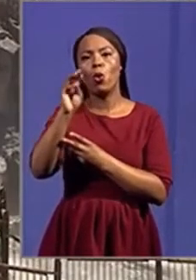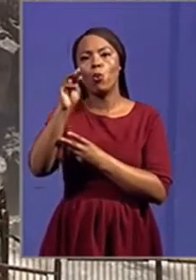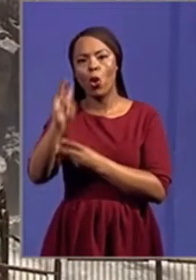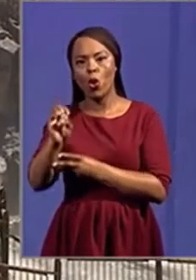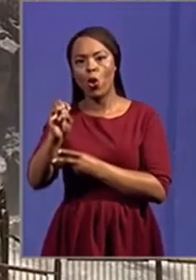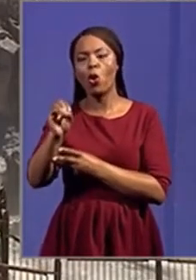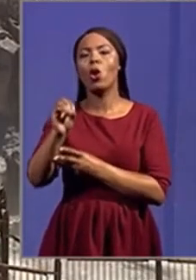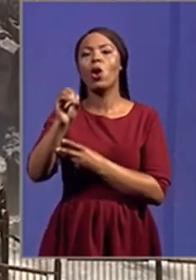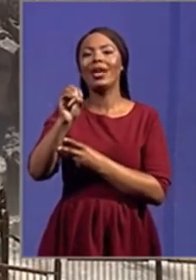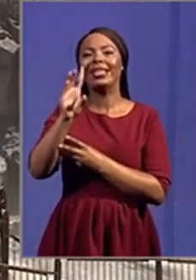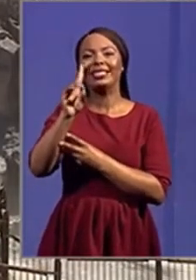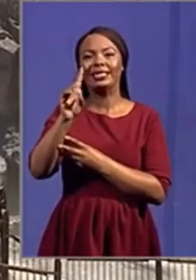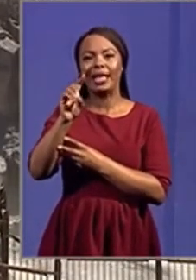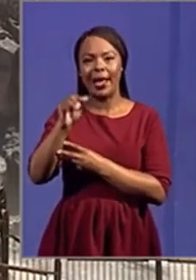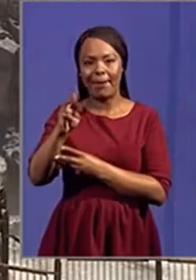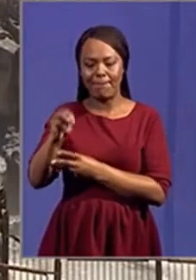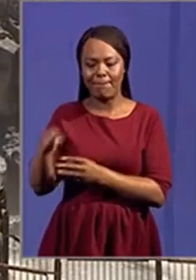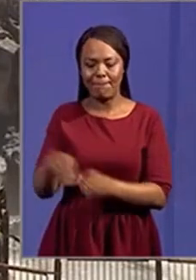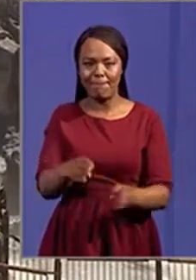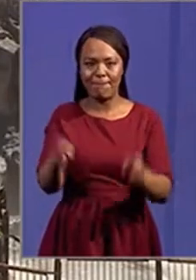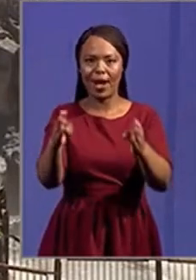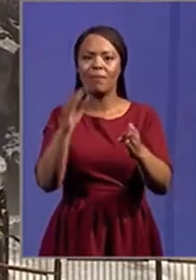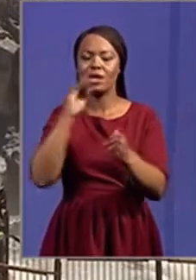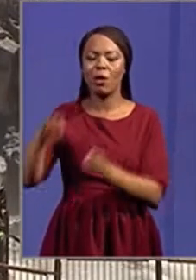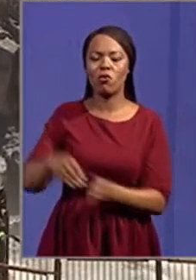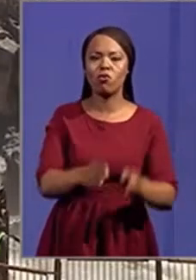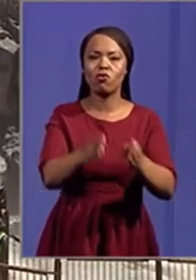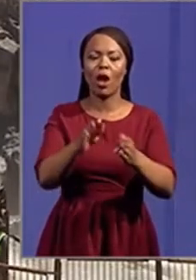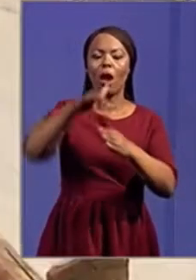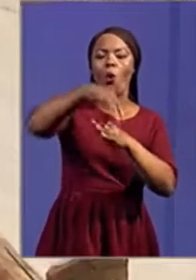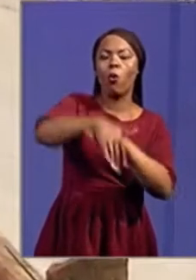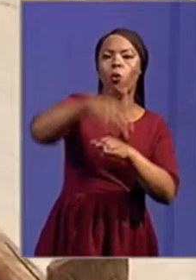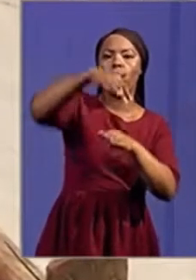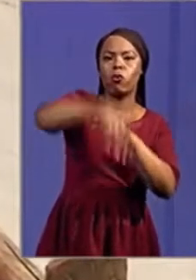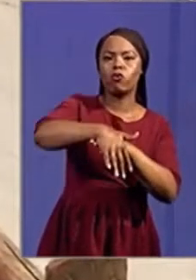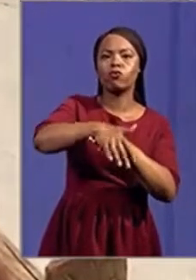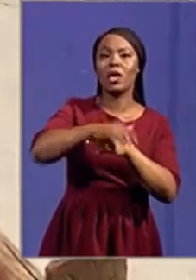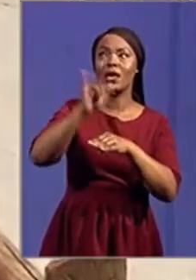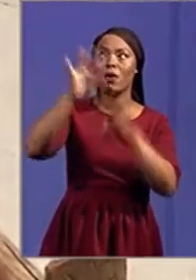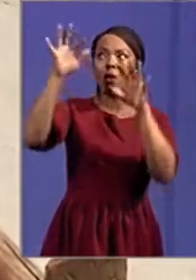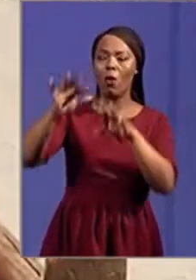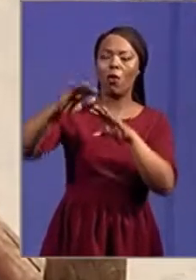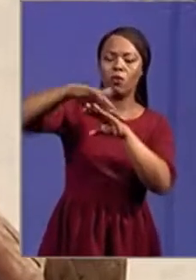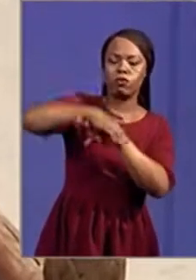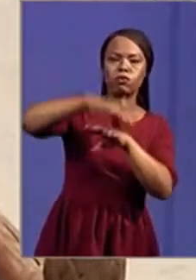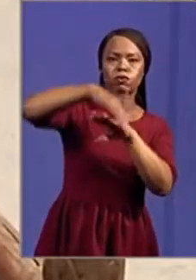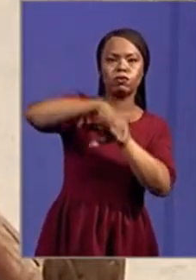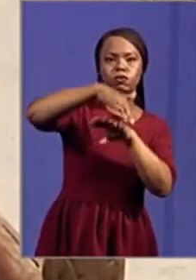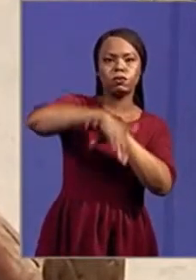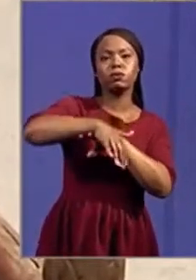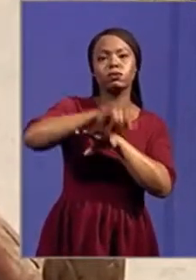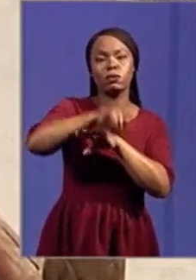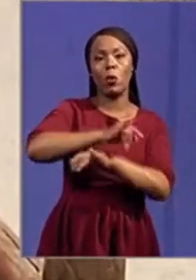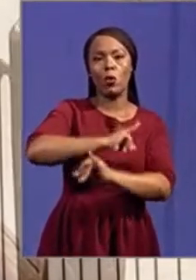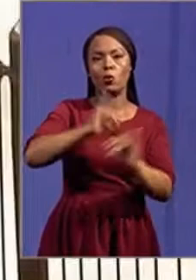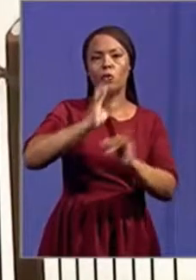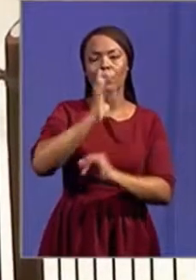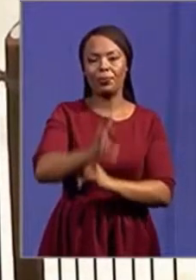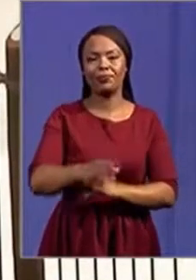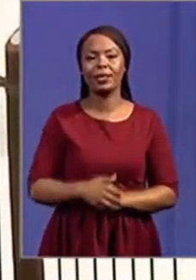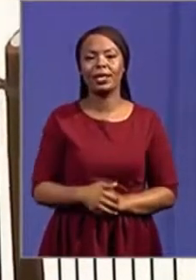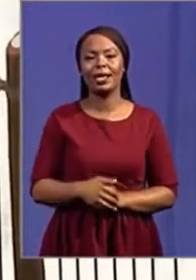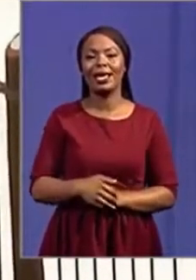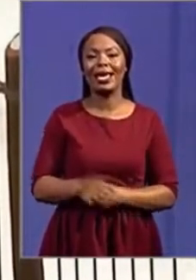here. So the water will increase, I believe. Maemo a industry ya bahahlaudi e ileng ya hula ka